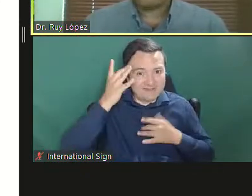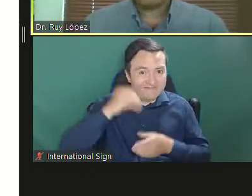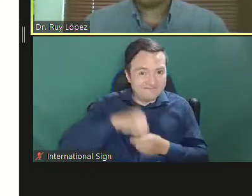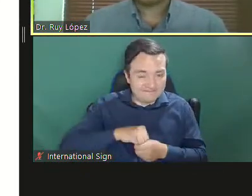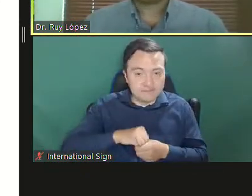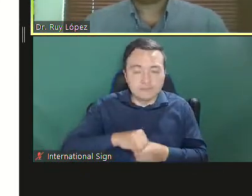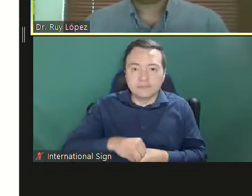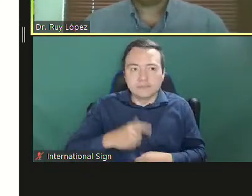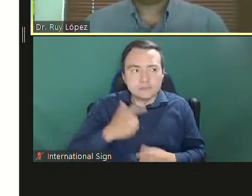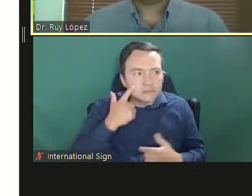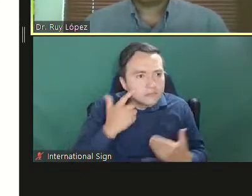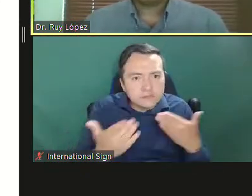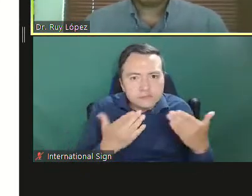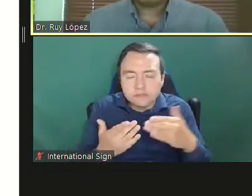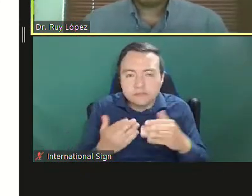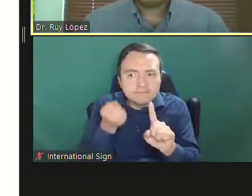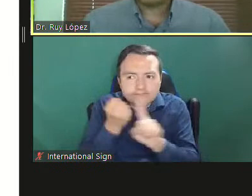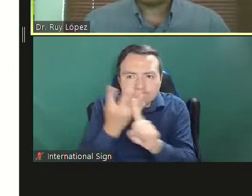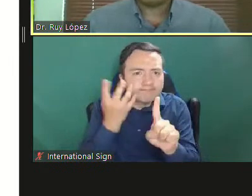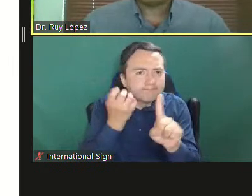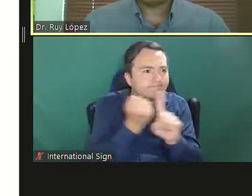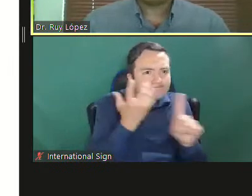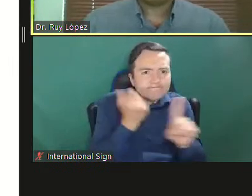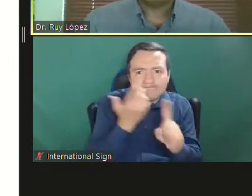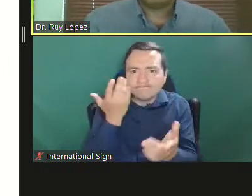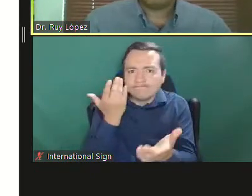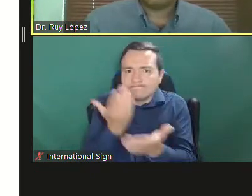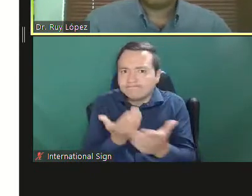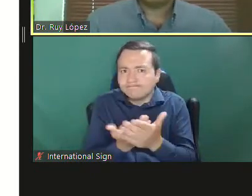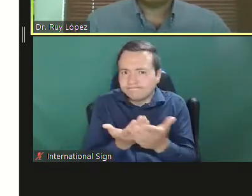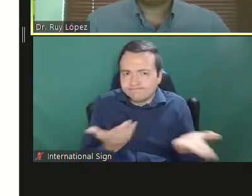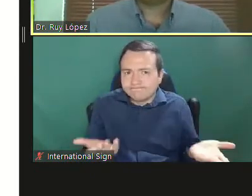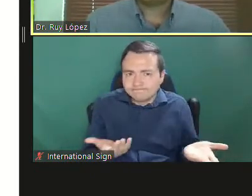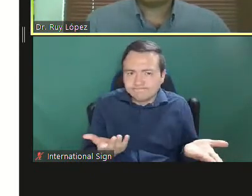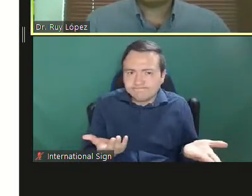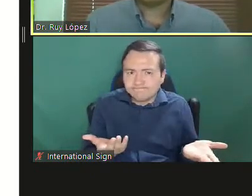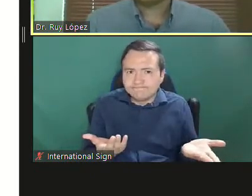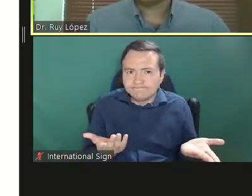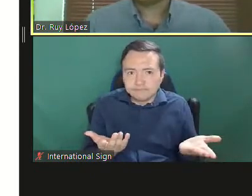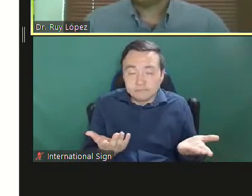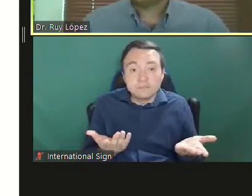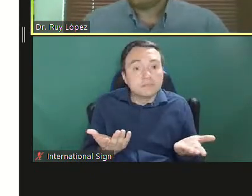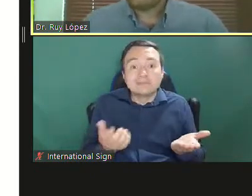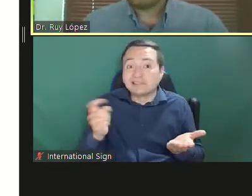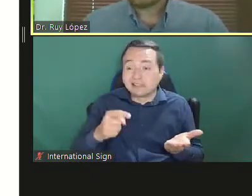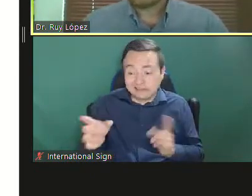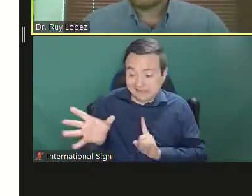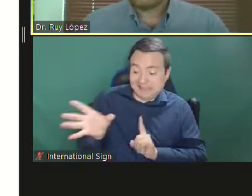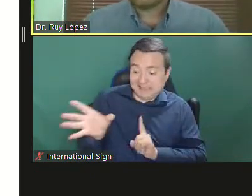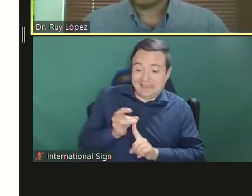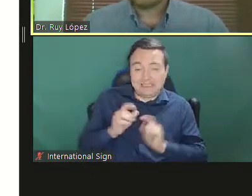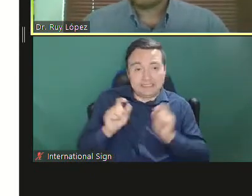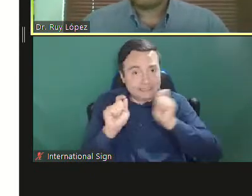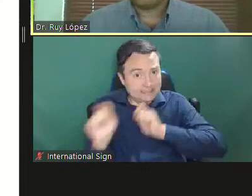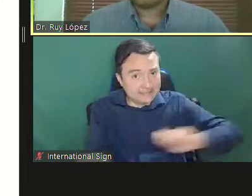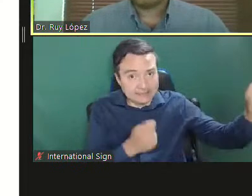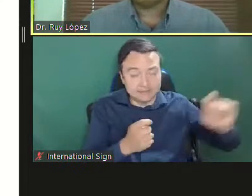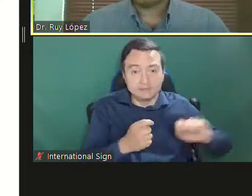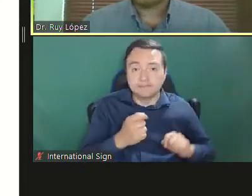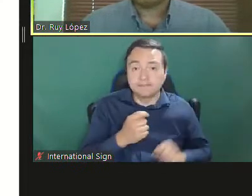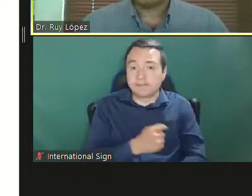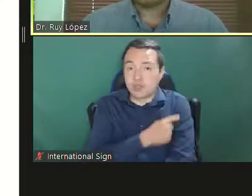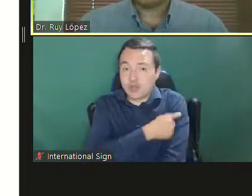diseases that were the most important risk factors for complications and hospitalizations